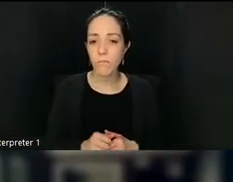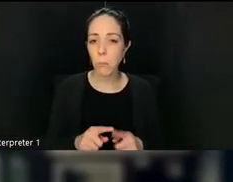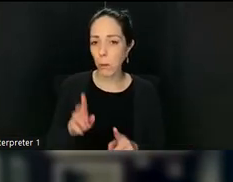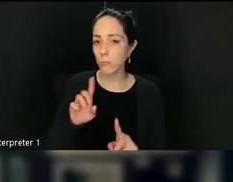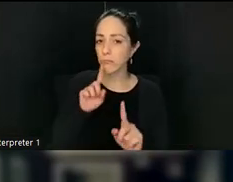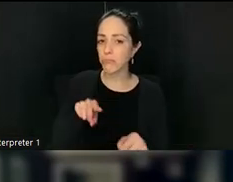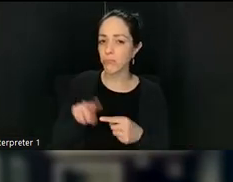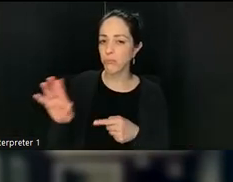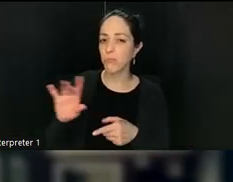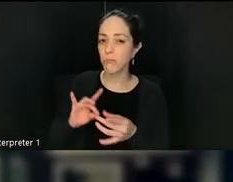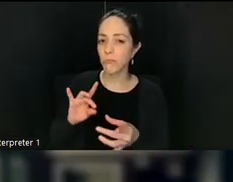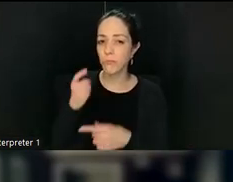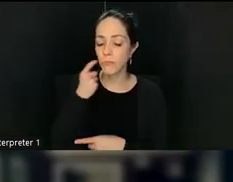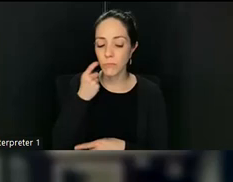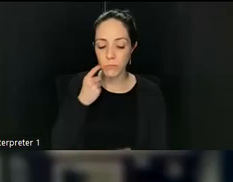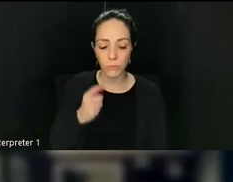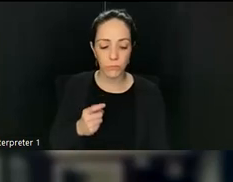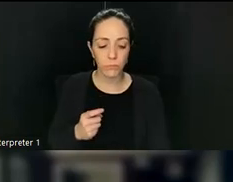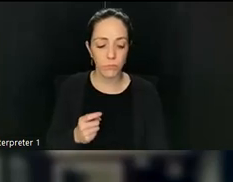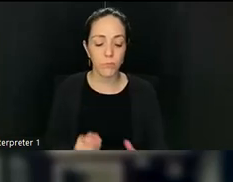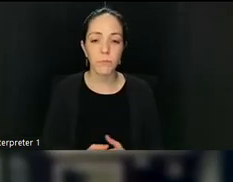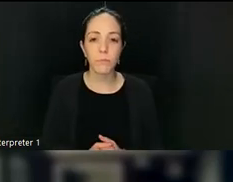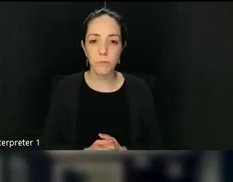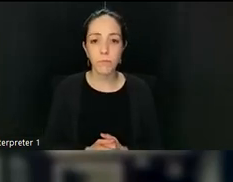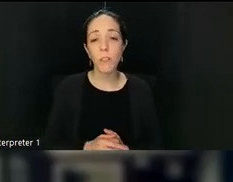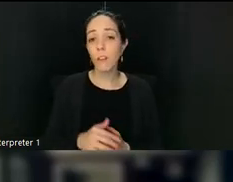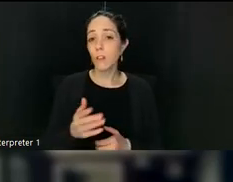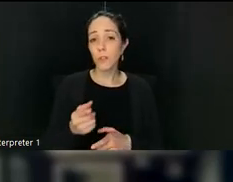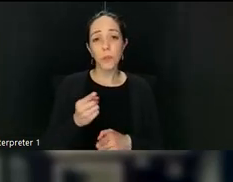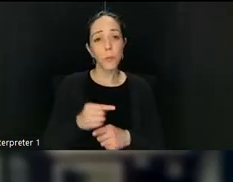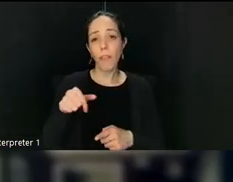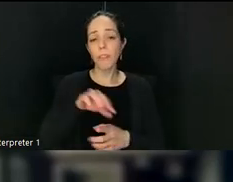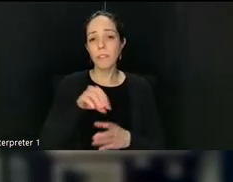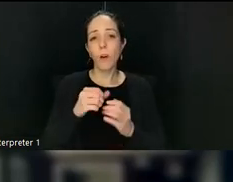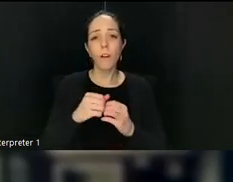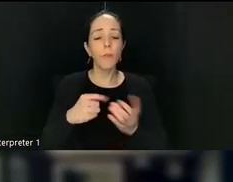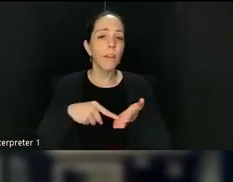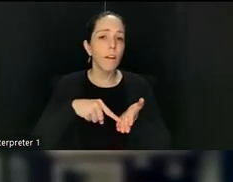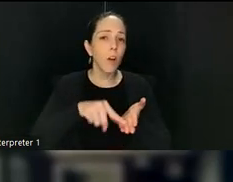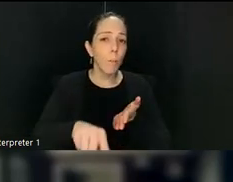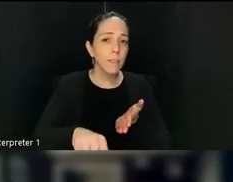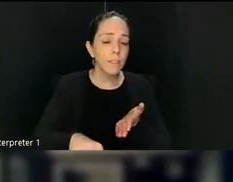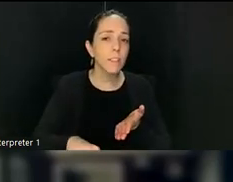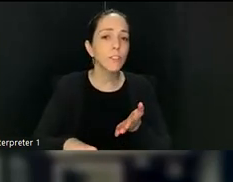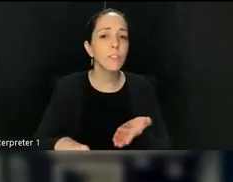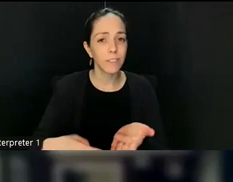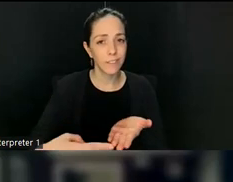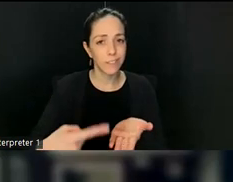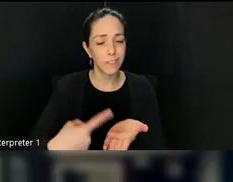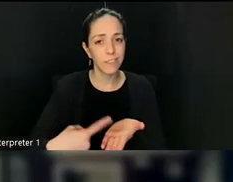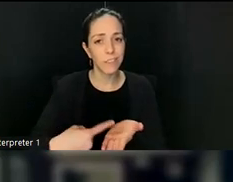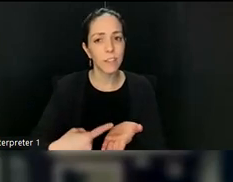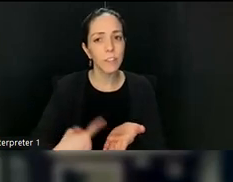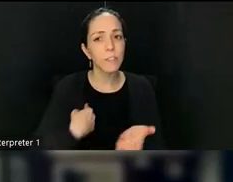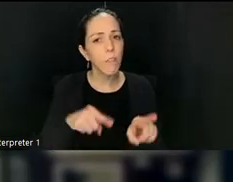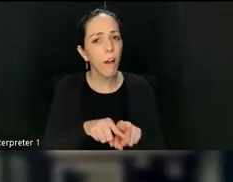is something along that goes into the compensation aspect of it. I've often thought to myself, I don't know if this